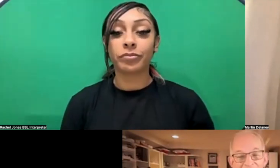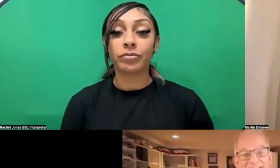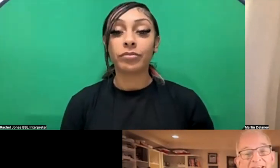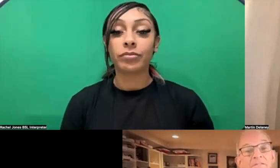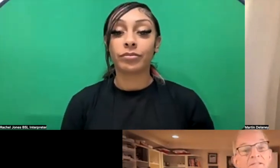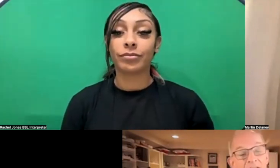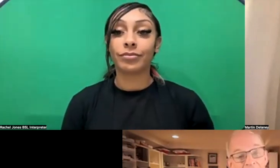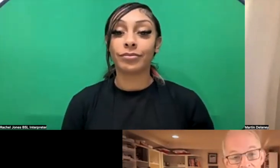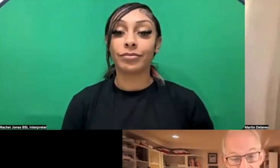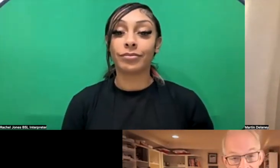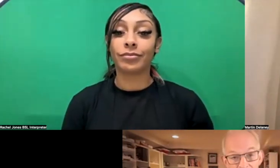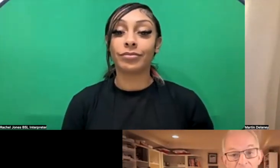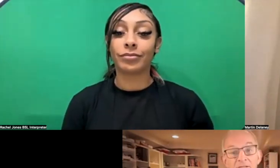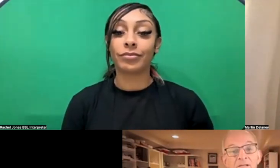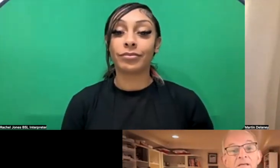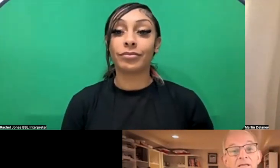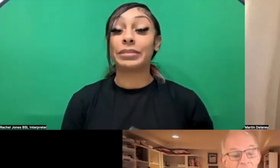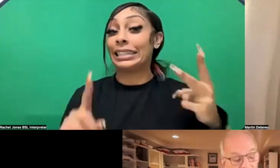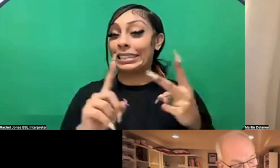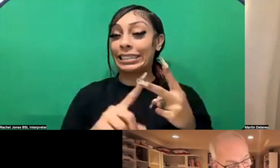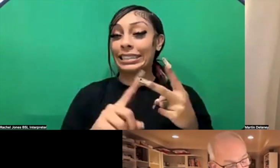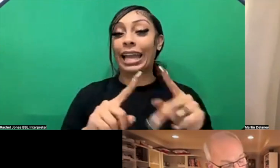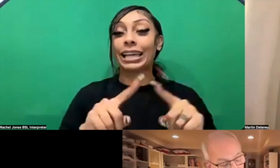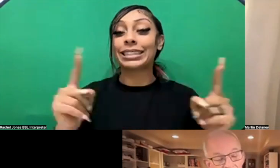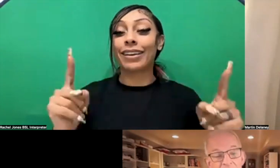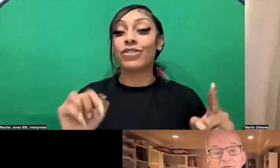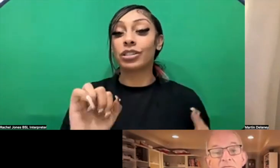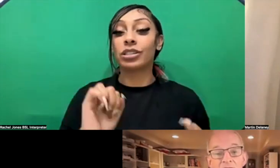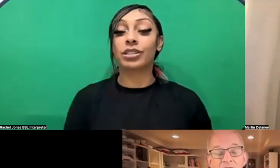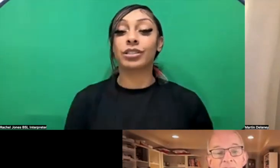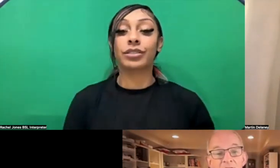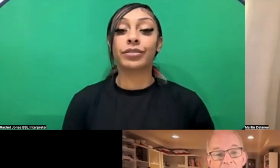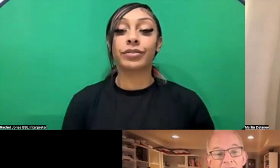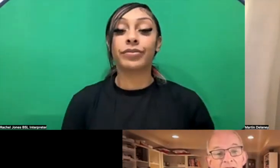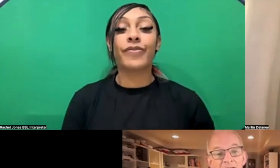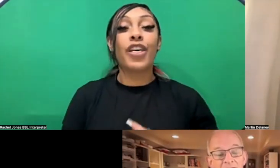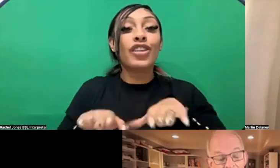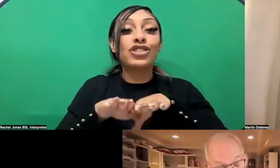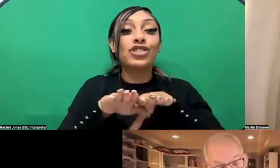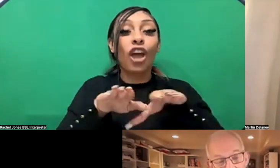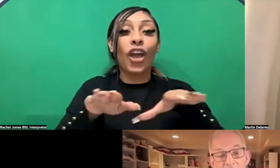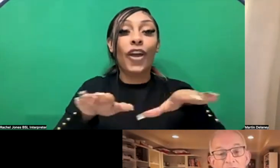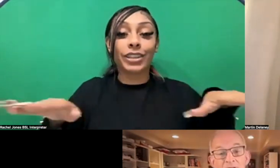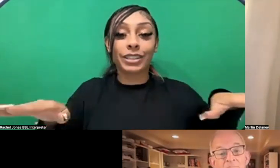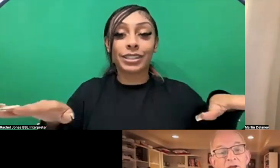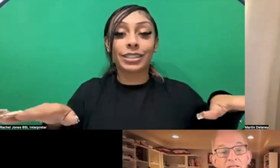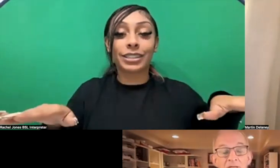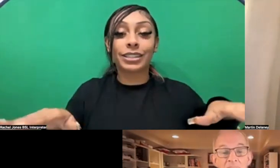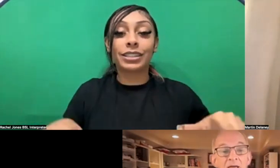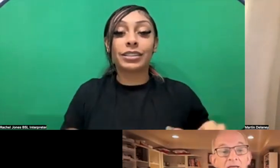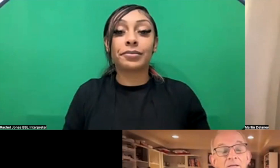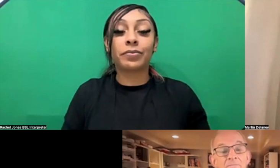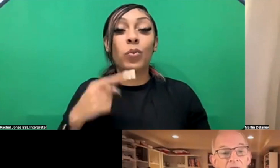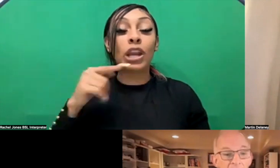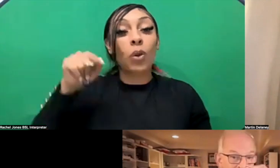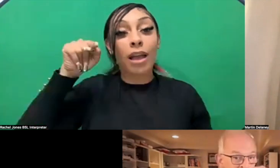yet. The second difference is that the surface of the playing surface, pressing the